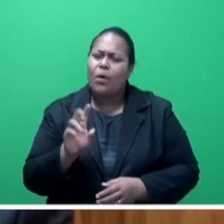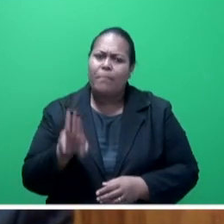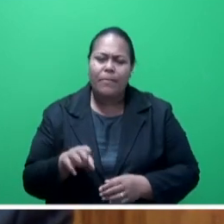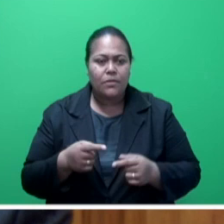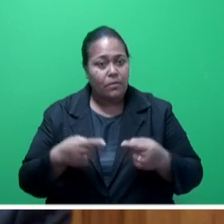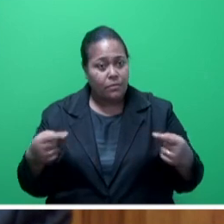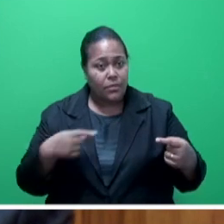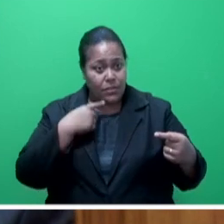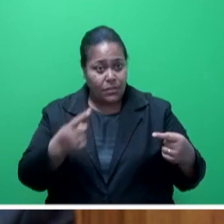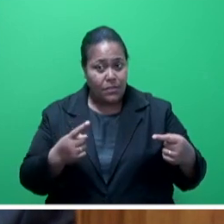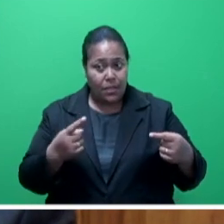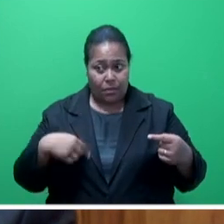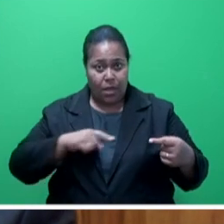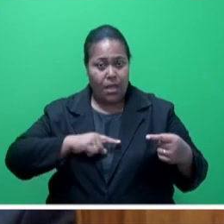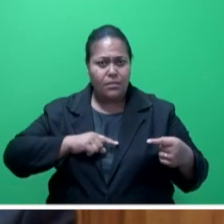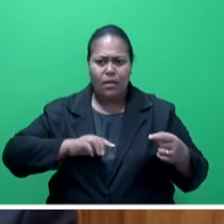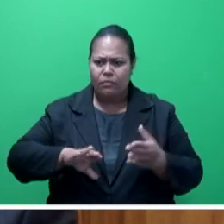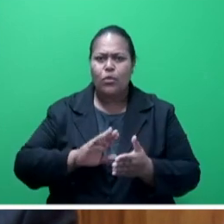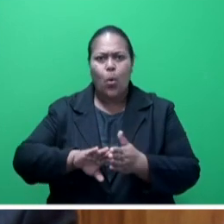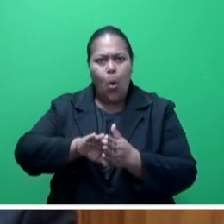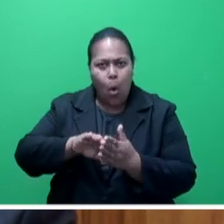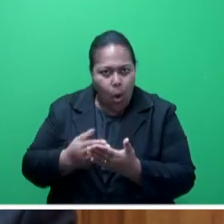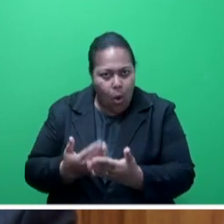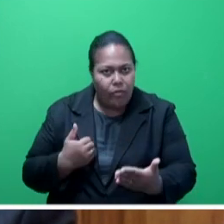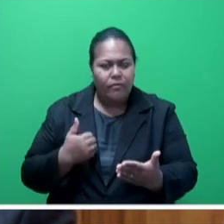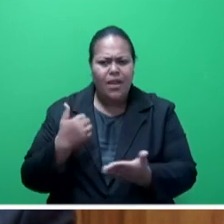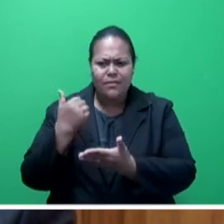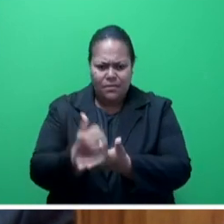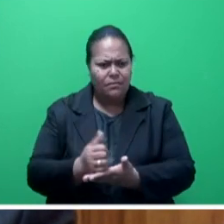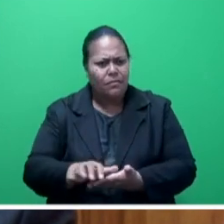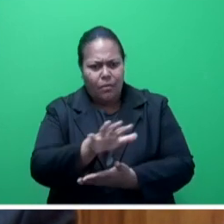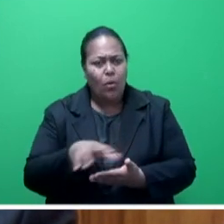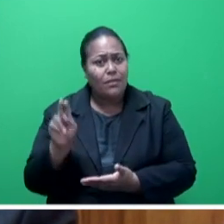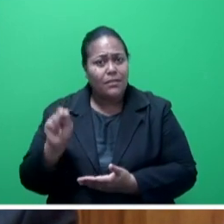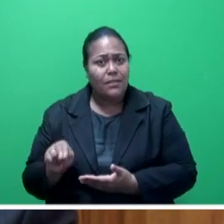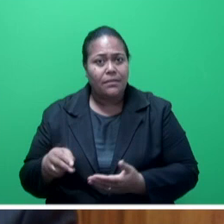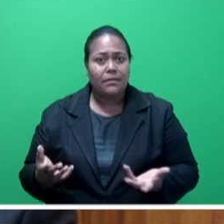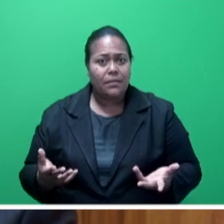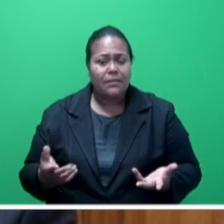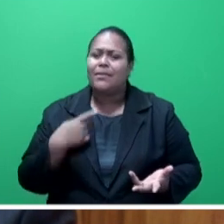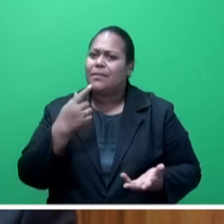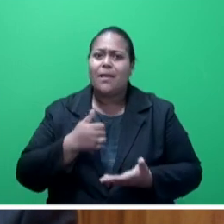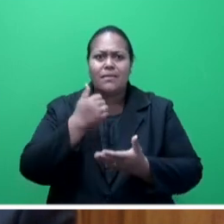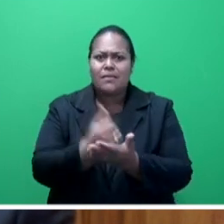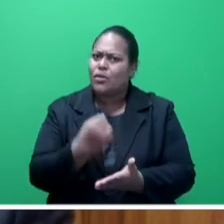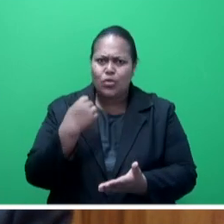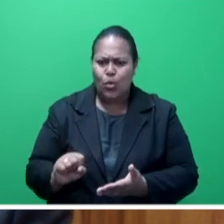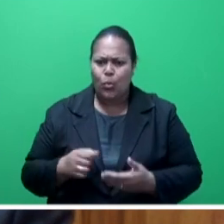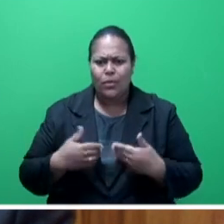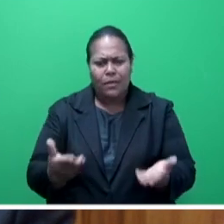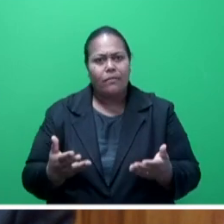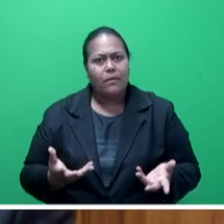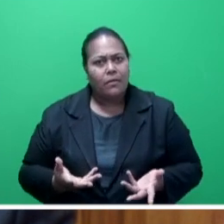want to remove that assistance from those who need it. They are saying the assistance should never have been given.